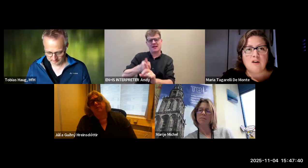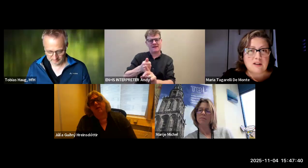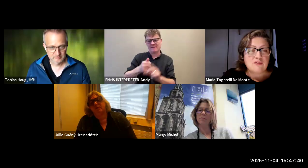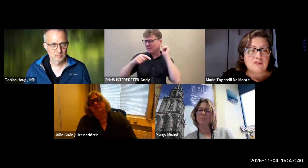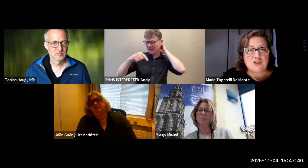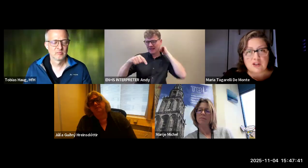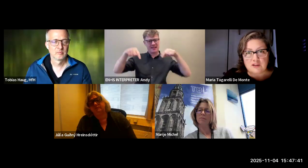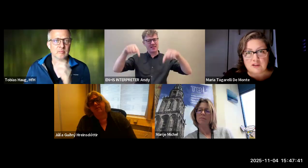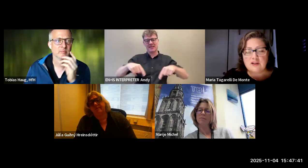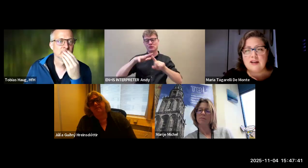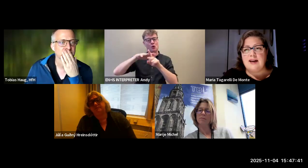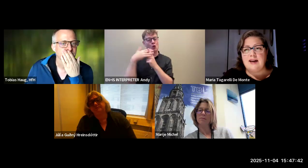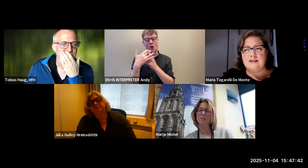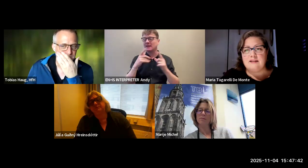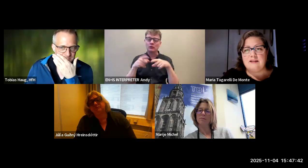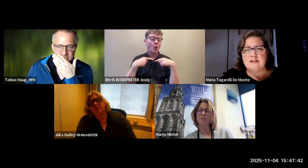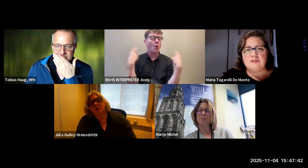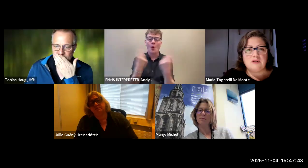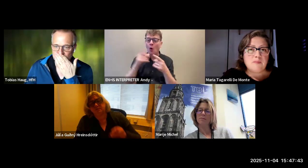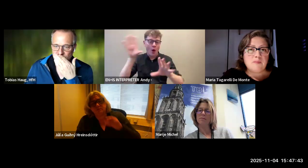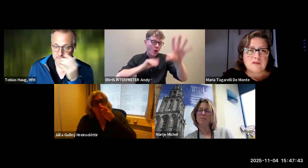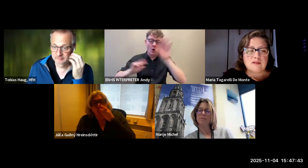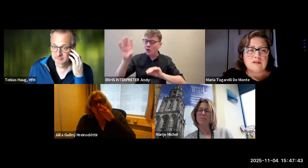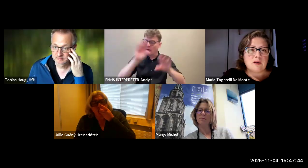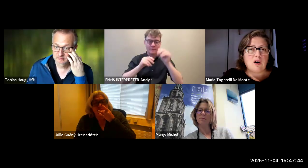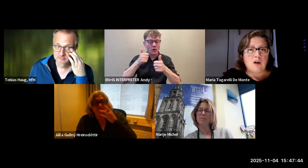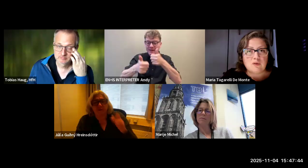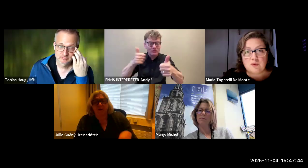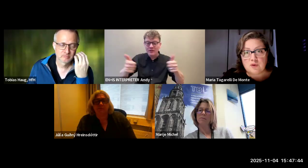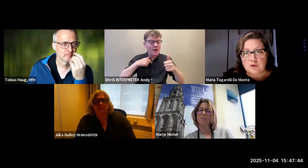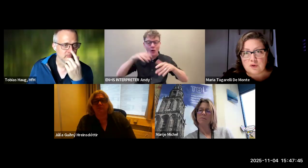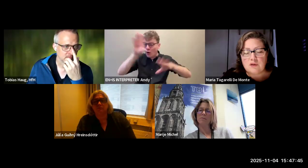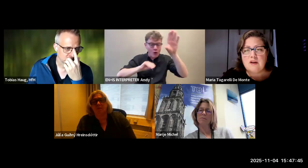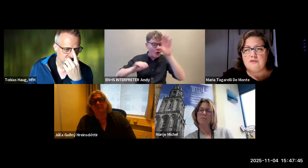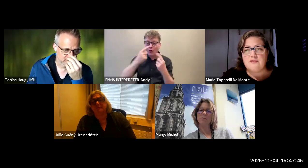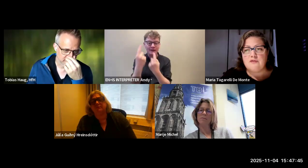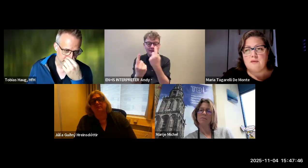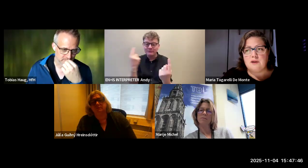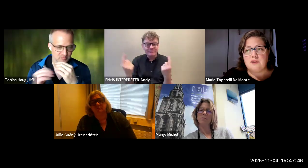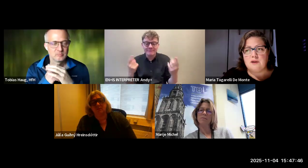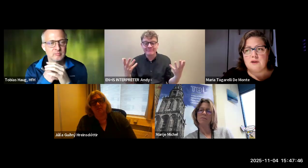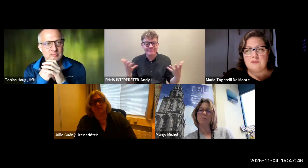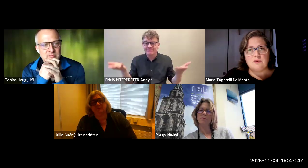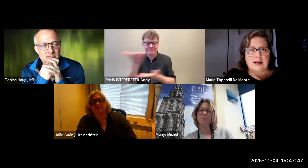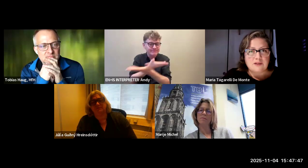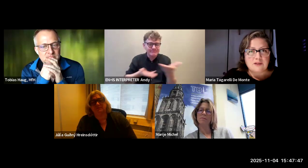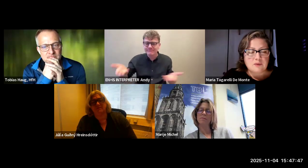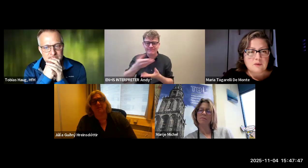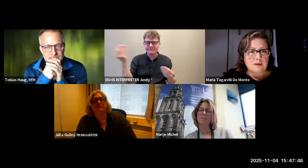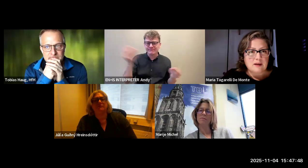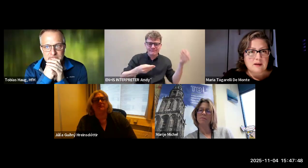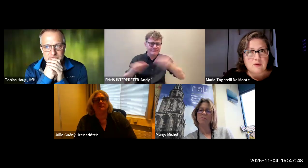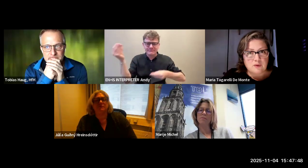are all learning from each other, and it is very important we all do learn from what you do